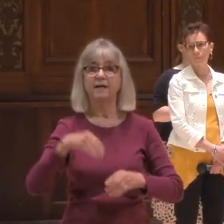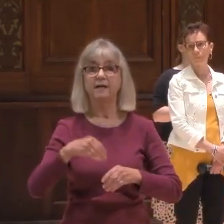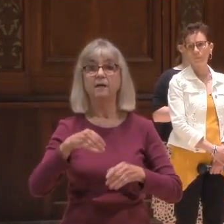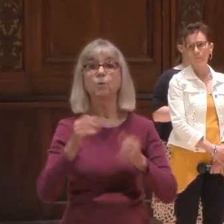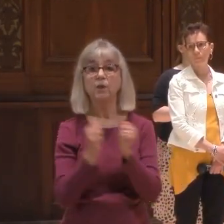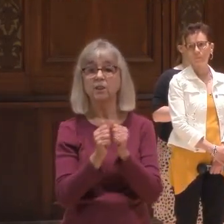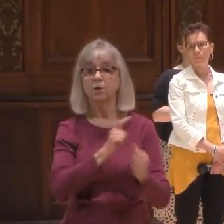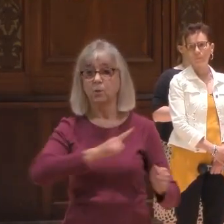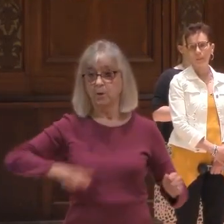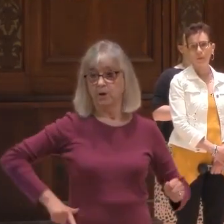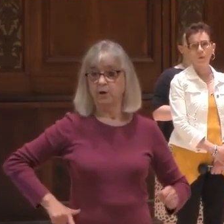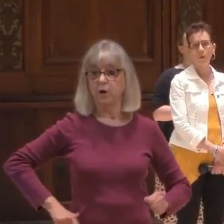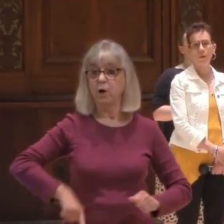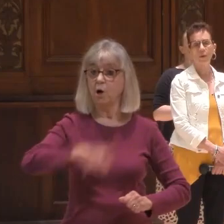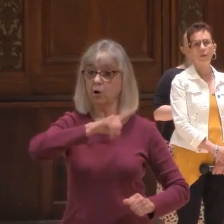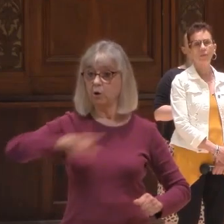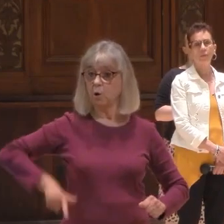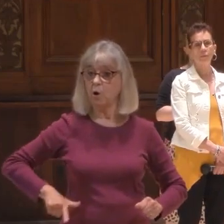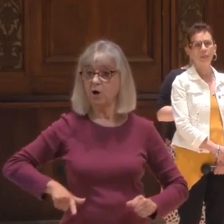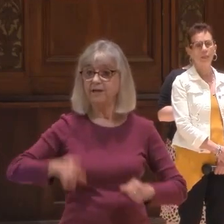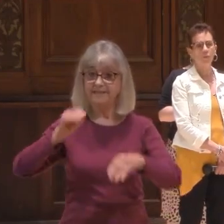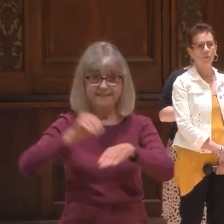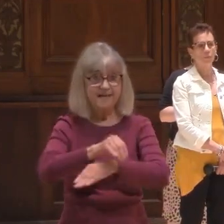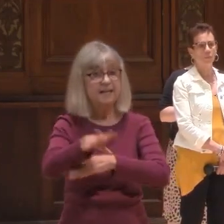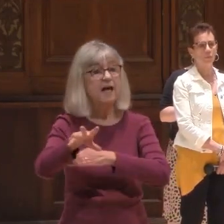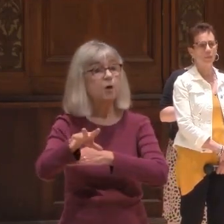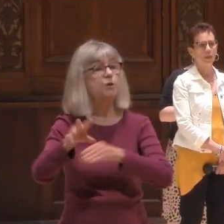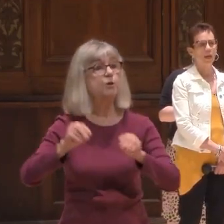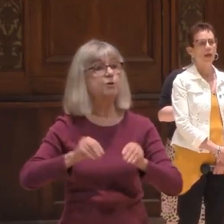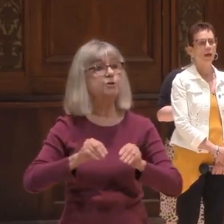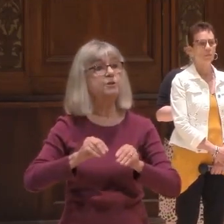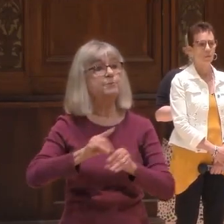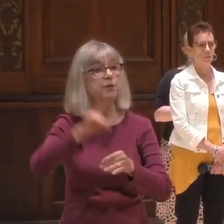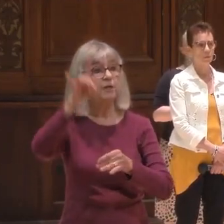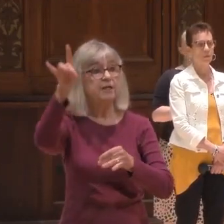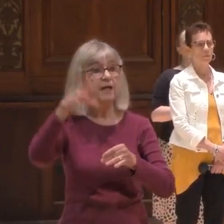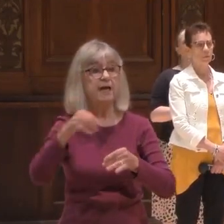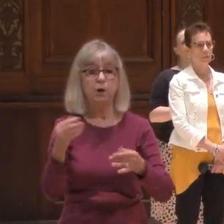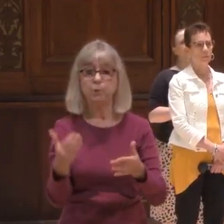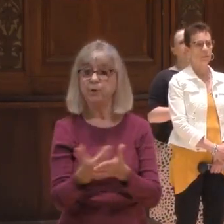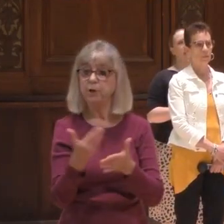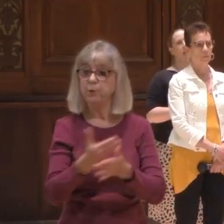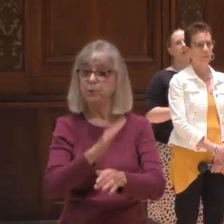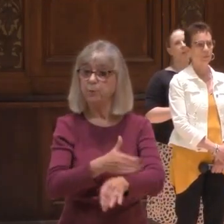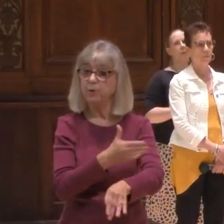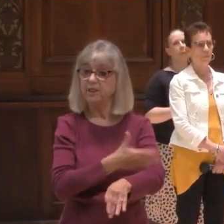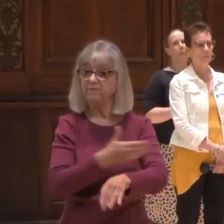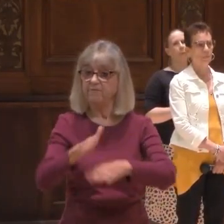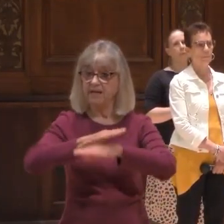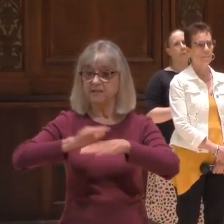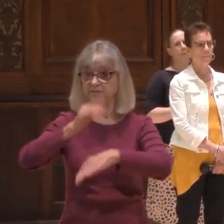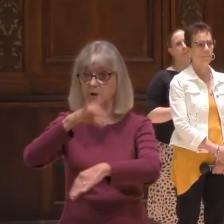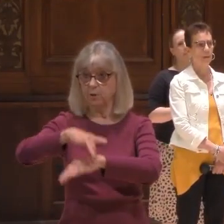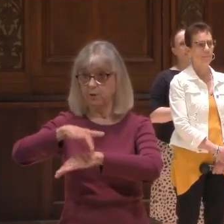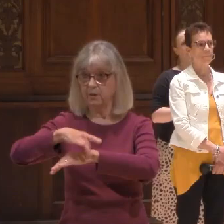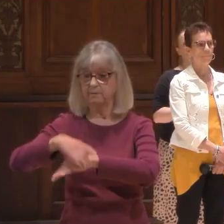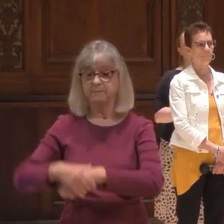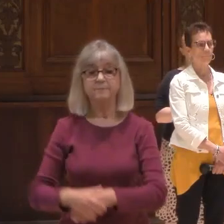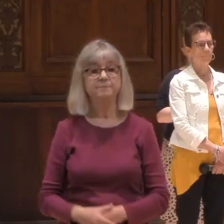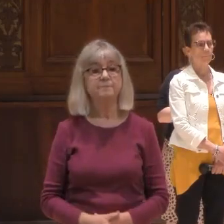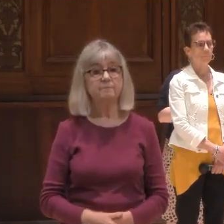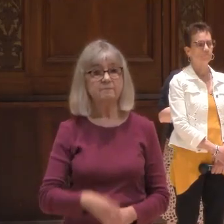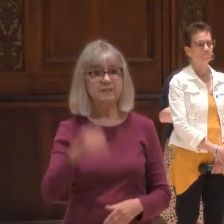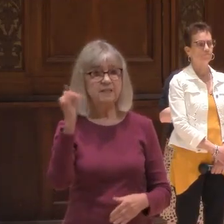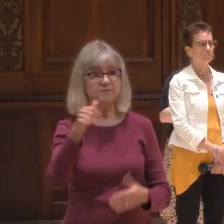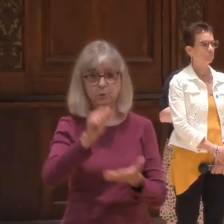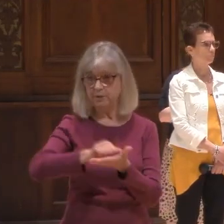Lord. Lord, send out your Spirit and renew the face of the earth. If you